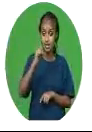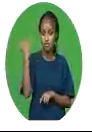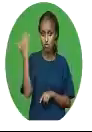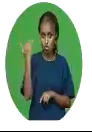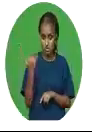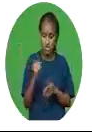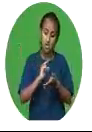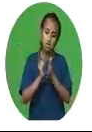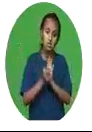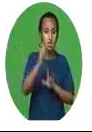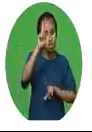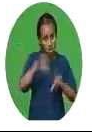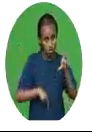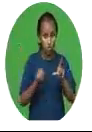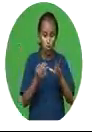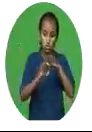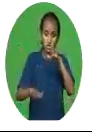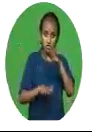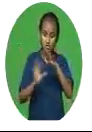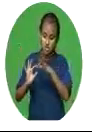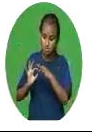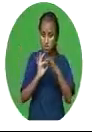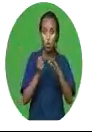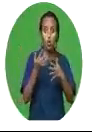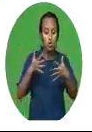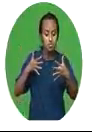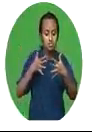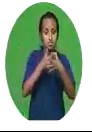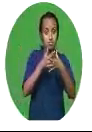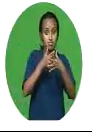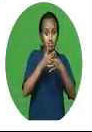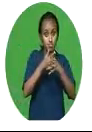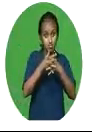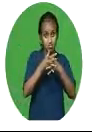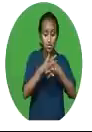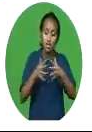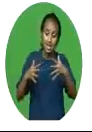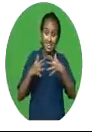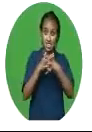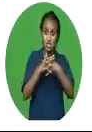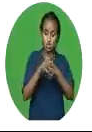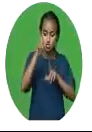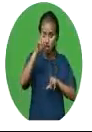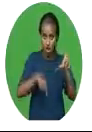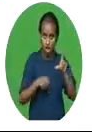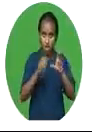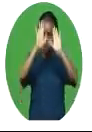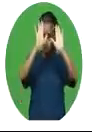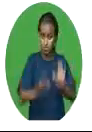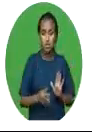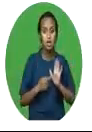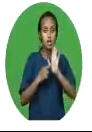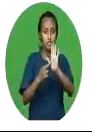such as lines or surfaces, meet or cross each other. The intersection of a line and a plane